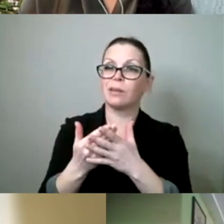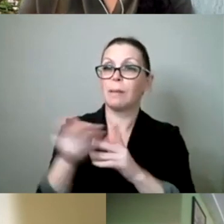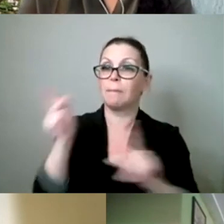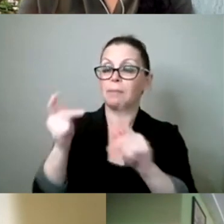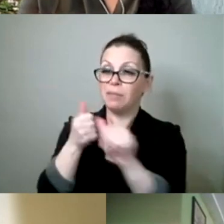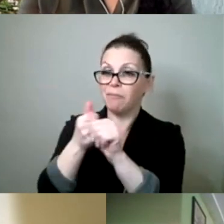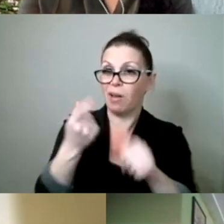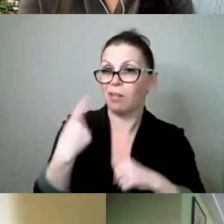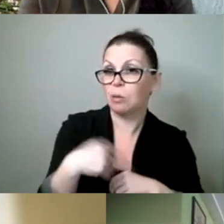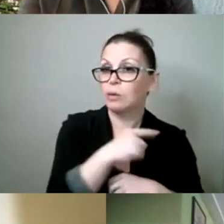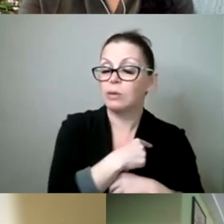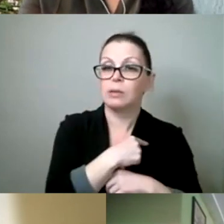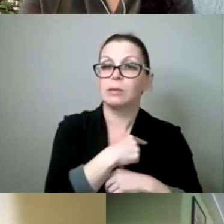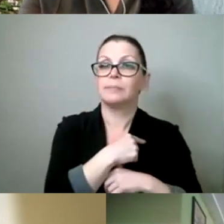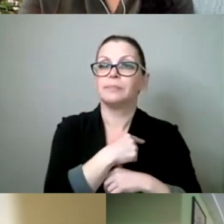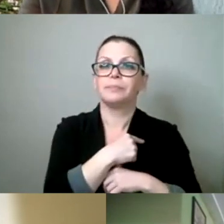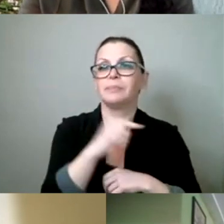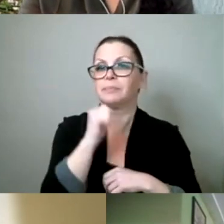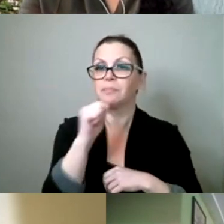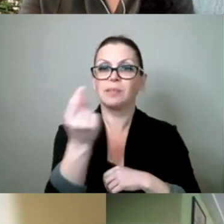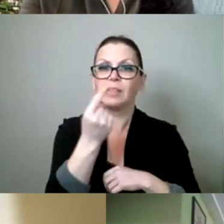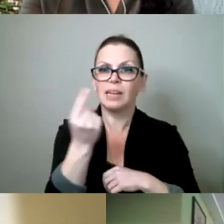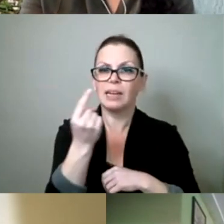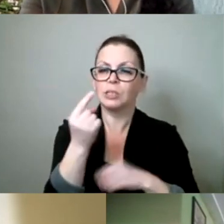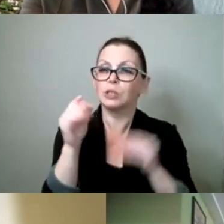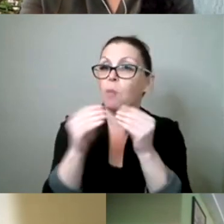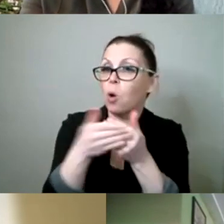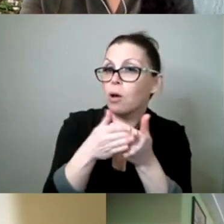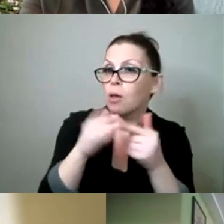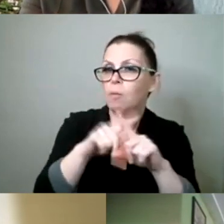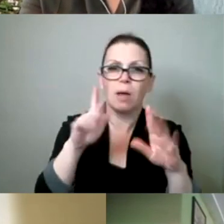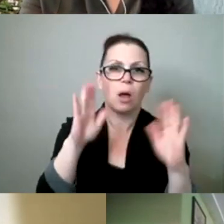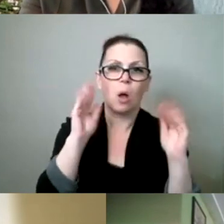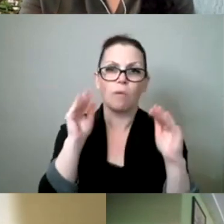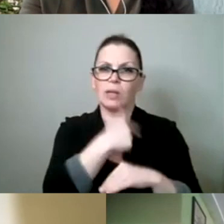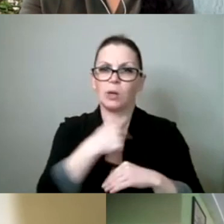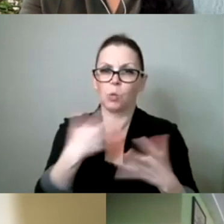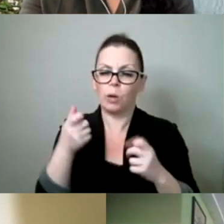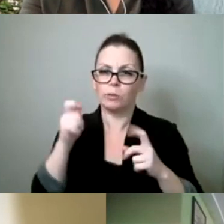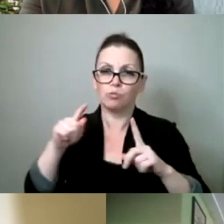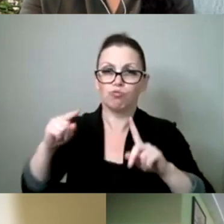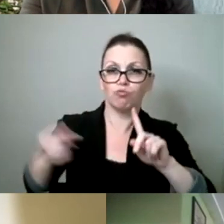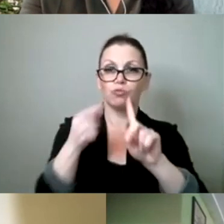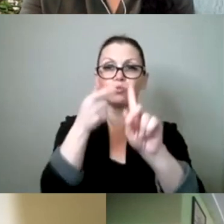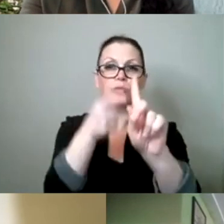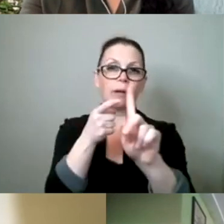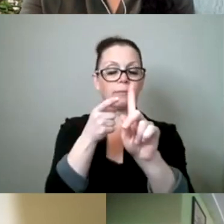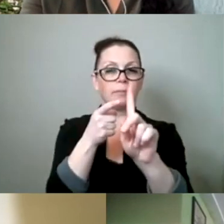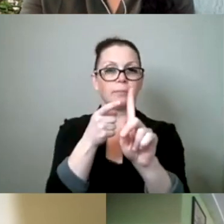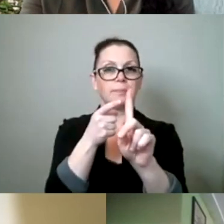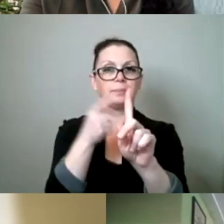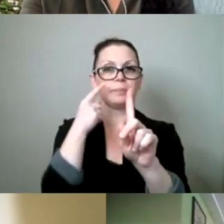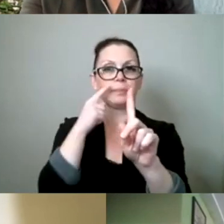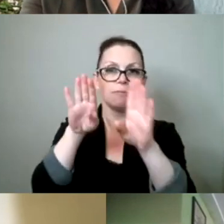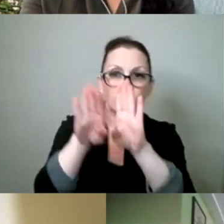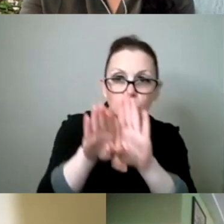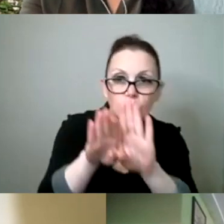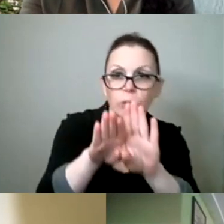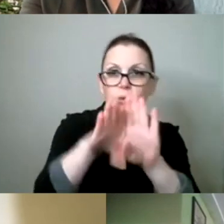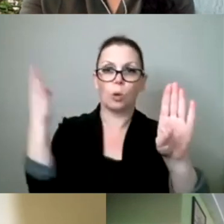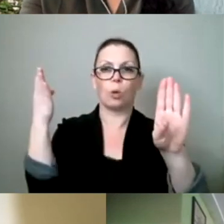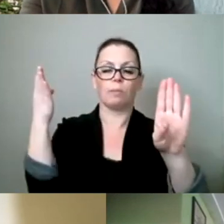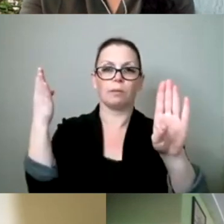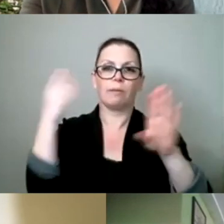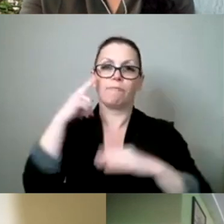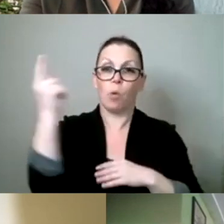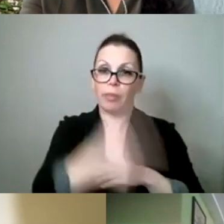know, is not just closer, but hopefully, you know, we want to strive for they, you know, the doors being opened